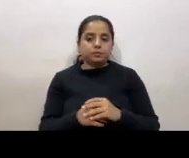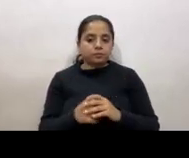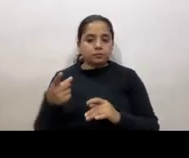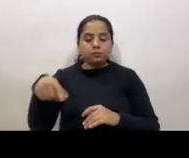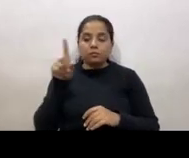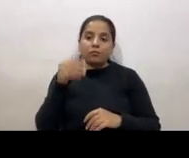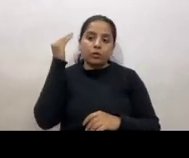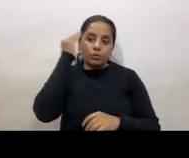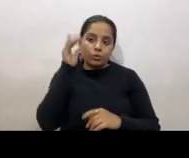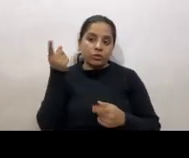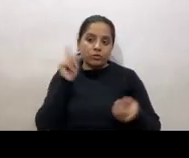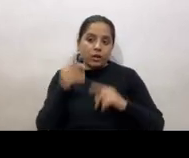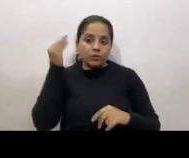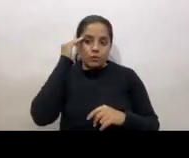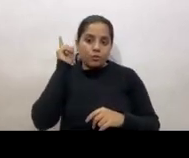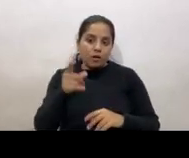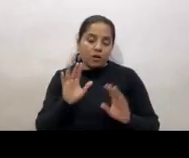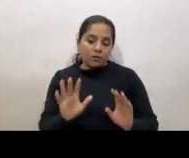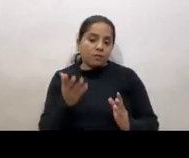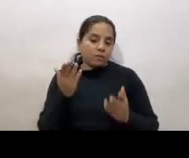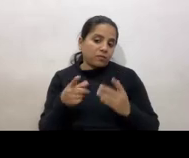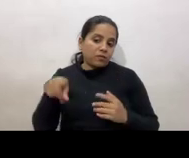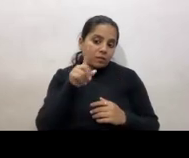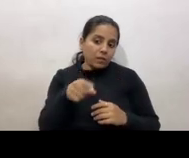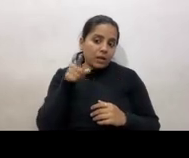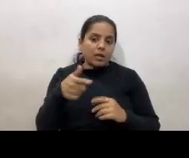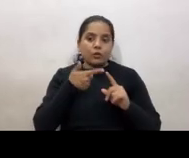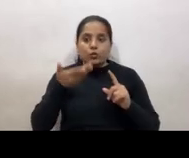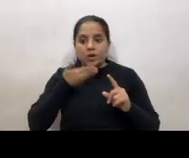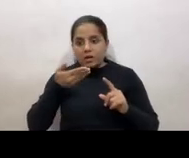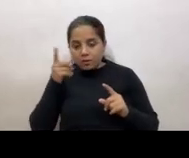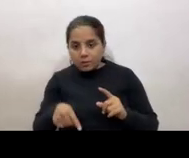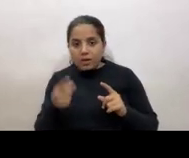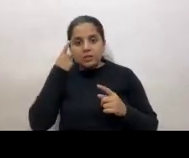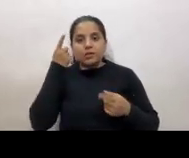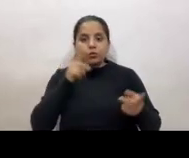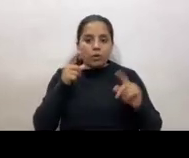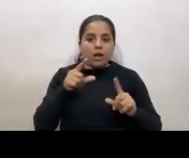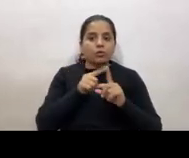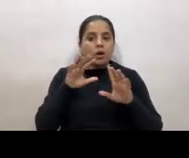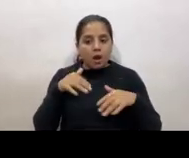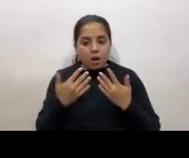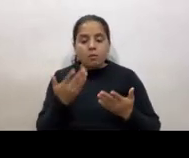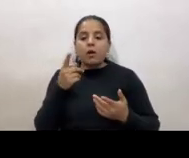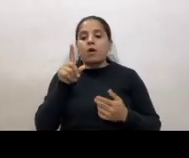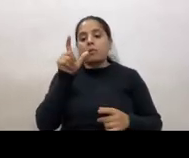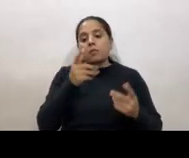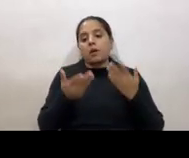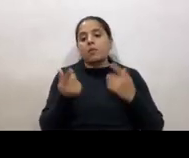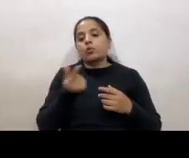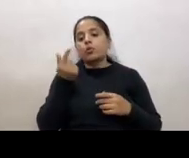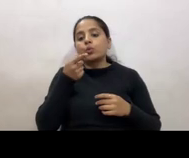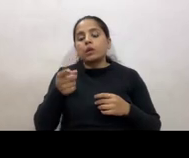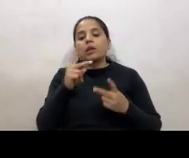would have to know those strategies, of course. You might have to be trained in using those strategies. One might use